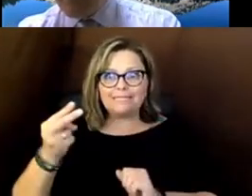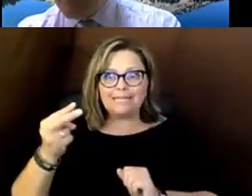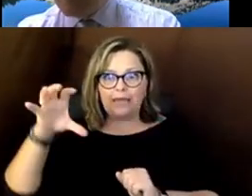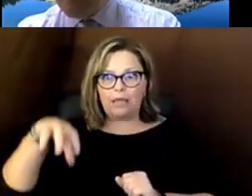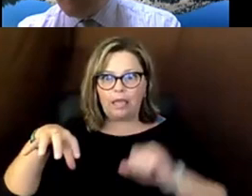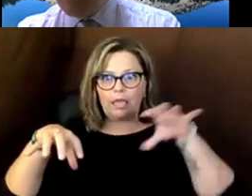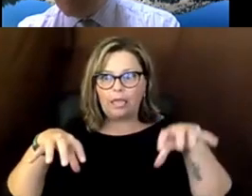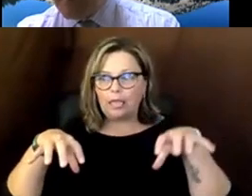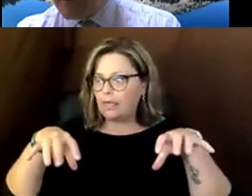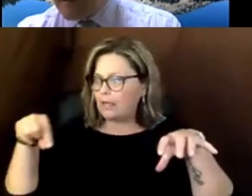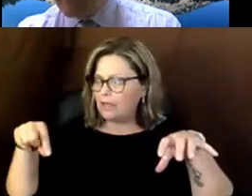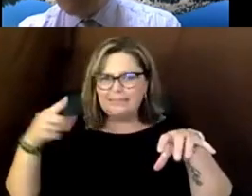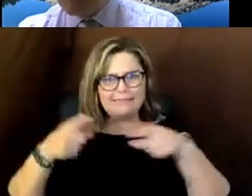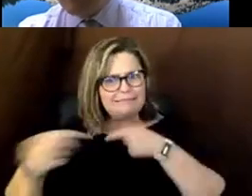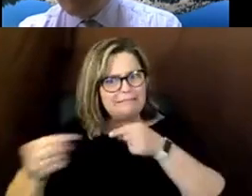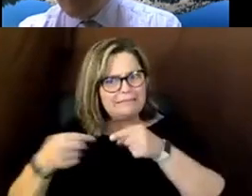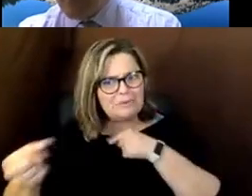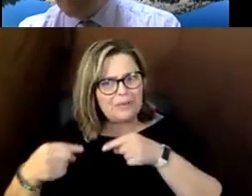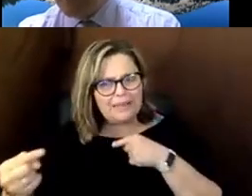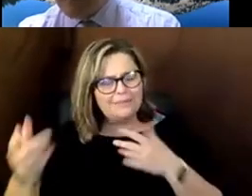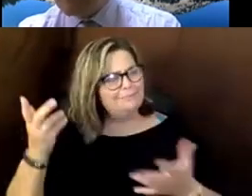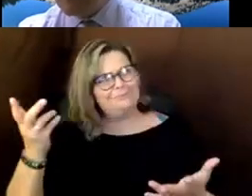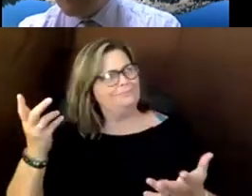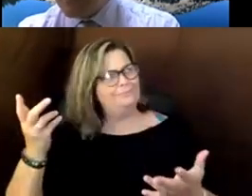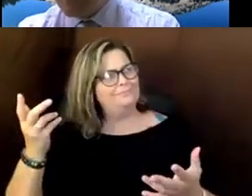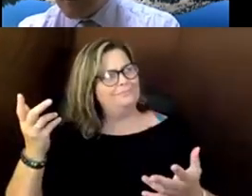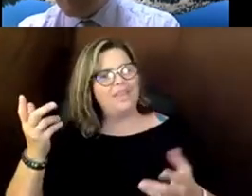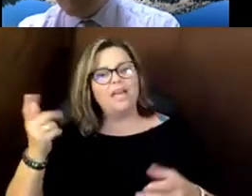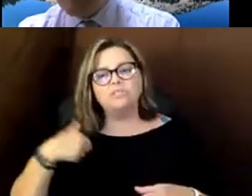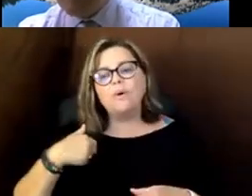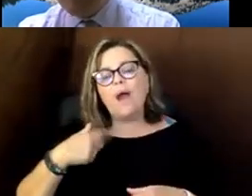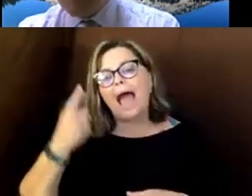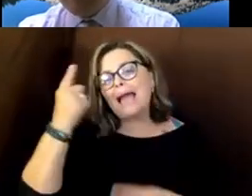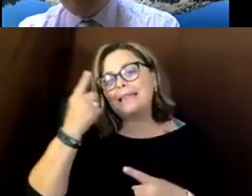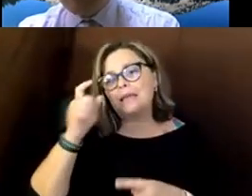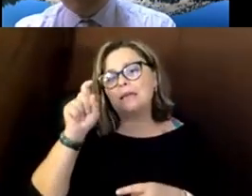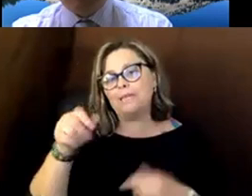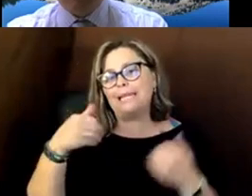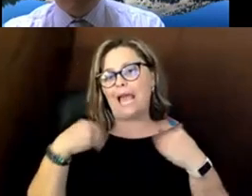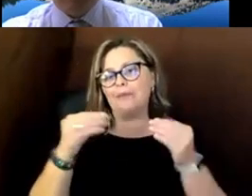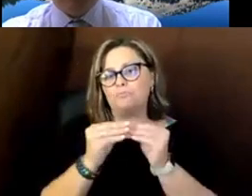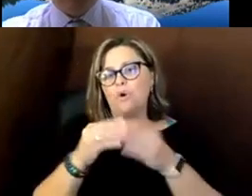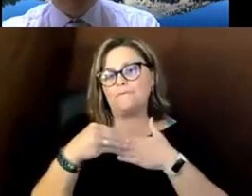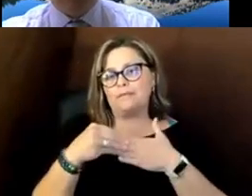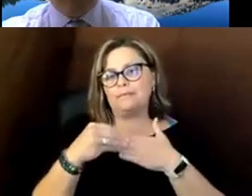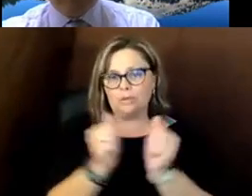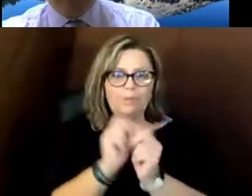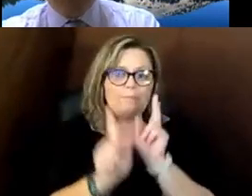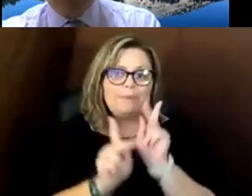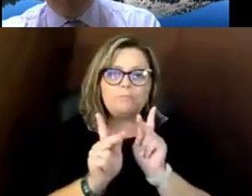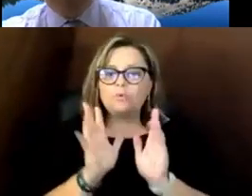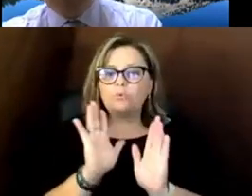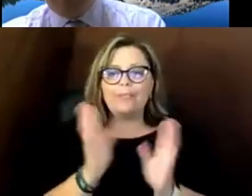I think, but definitely getting some kind of organic flexibility in there and what people are allowed to do with their own property doesn't seem controversial to Brian